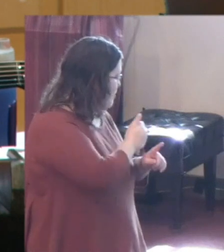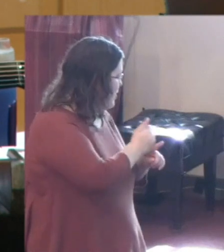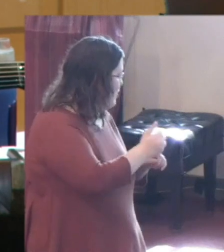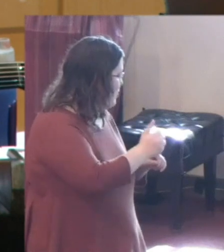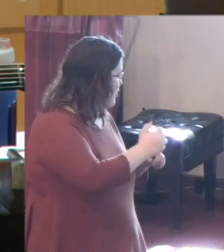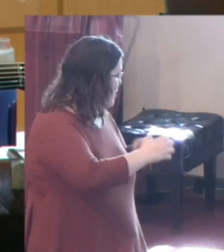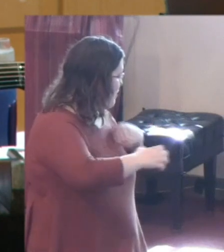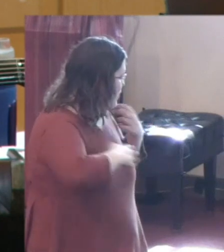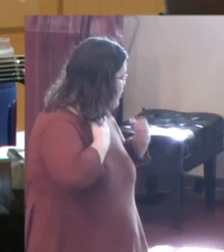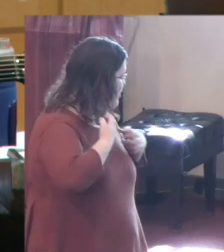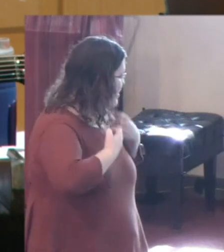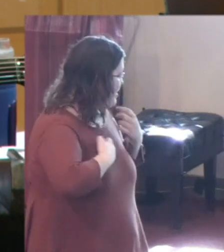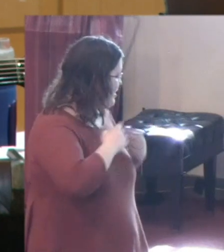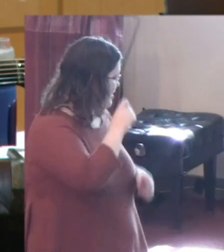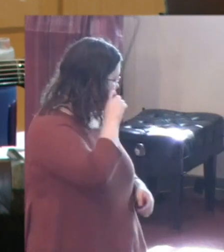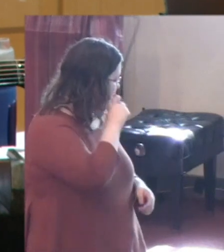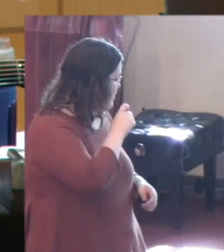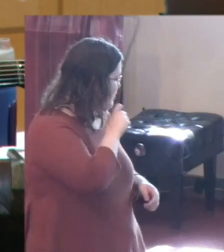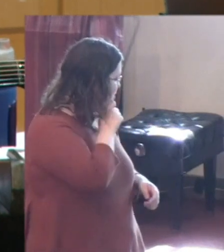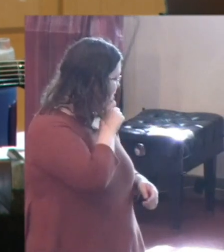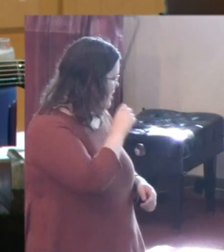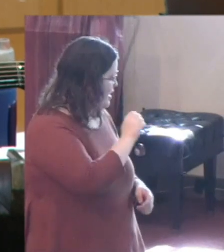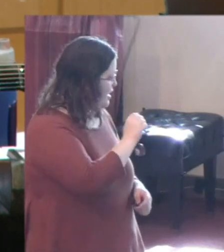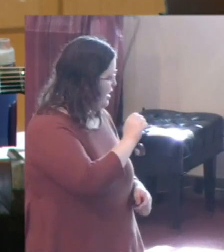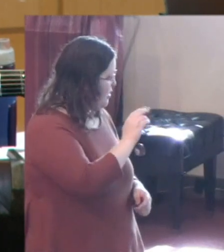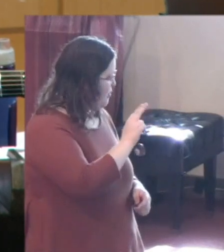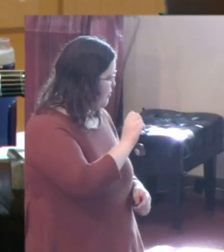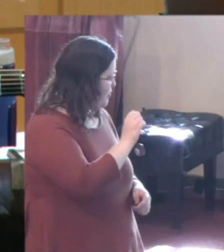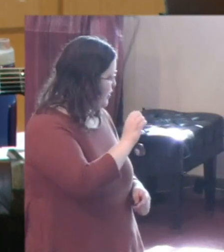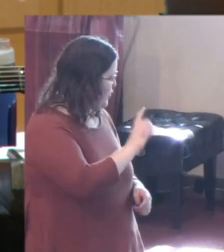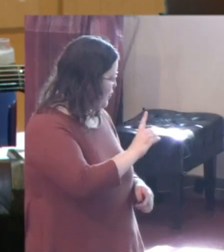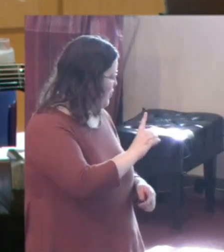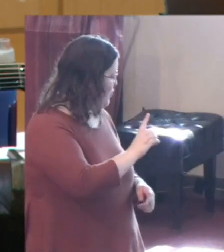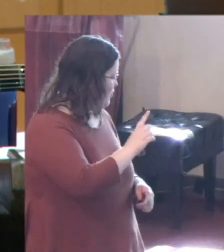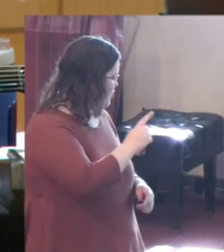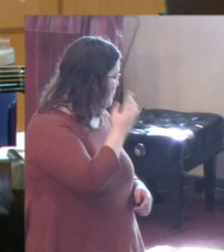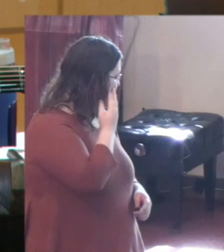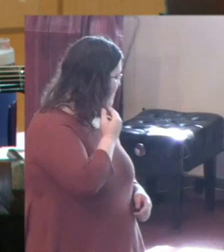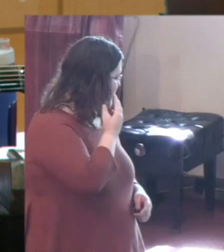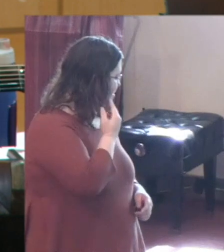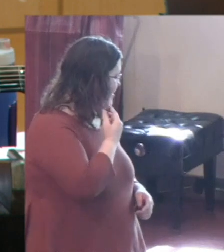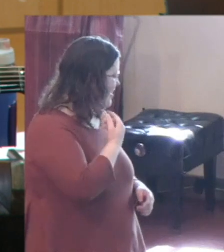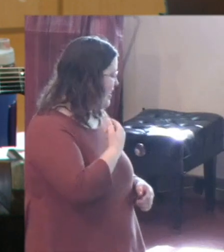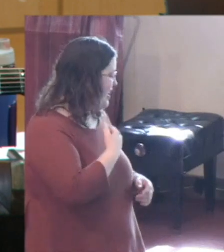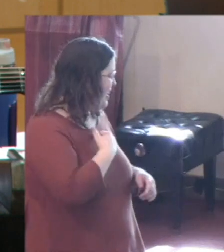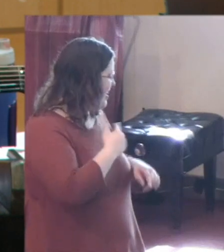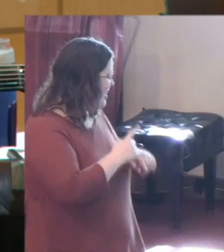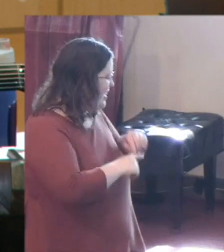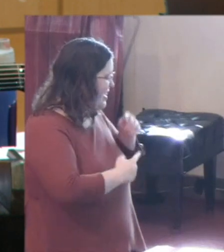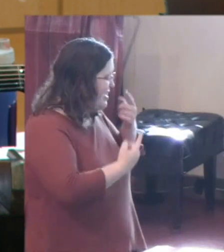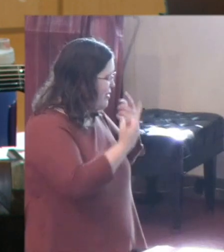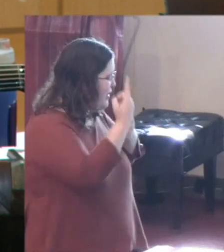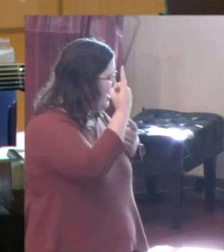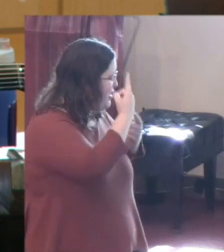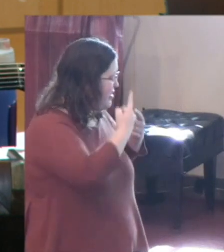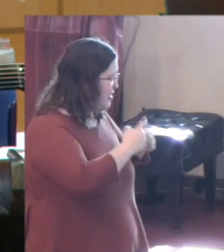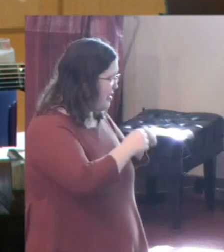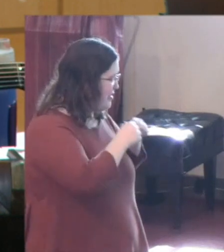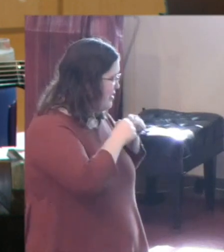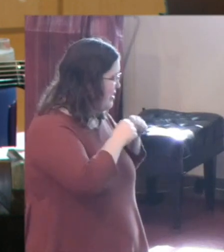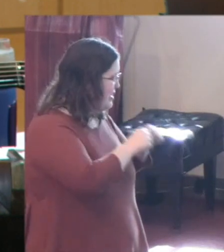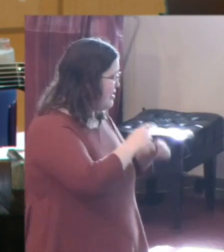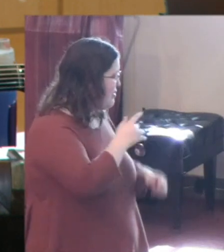emotionally and sexually. I can only imagine that throughout all of that, you must have